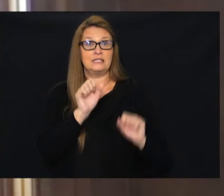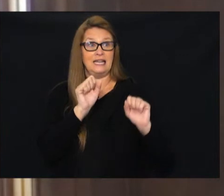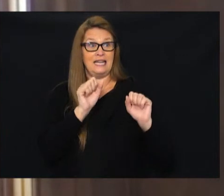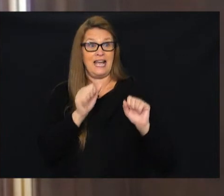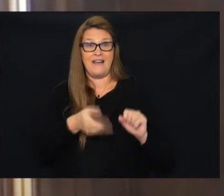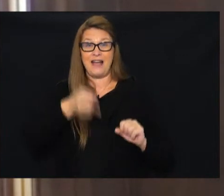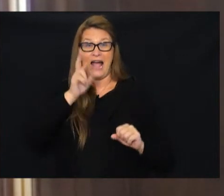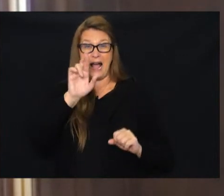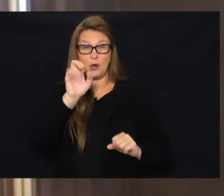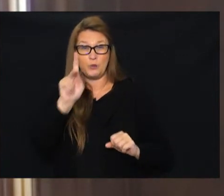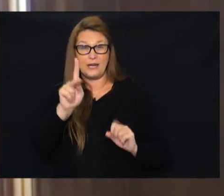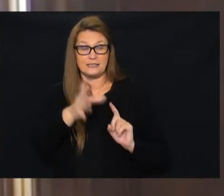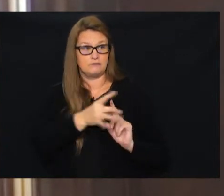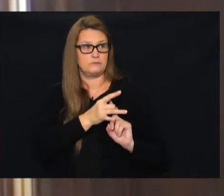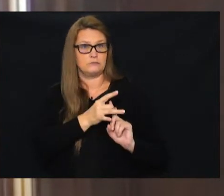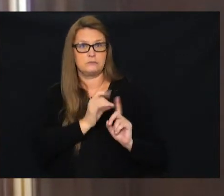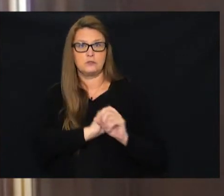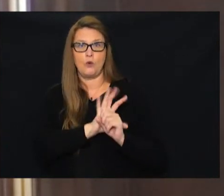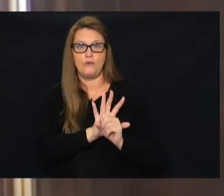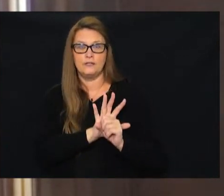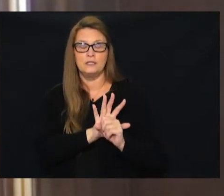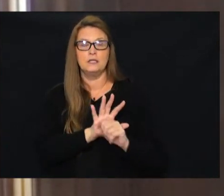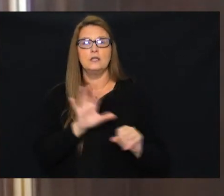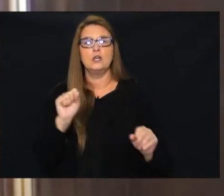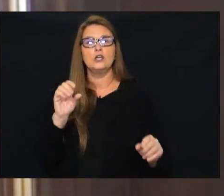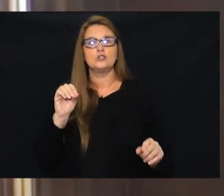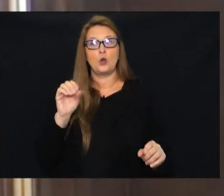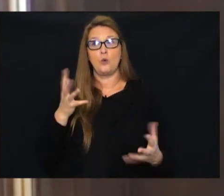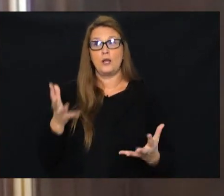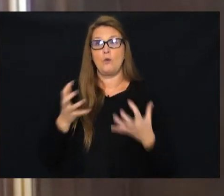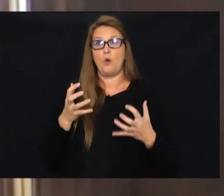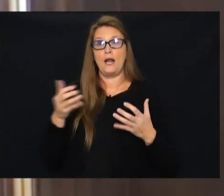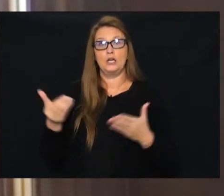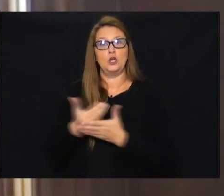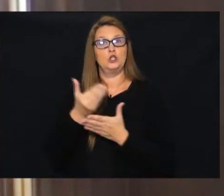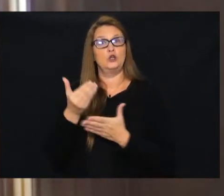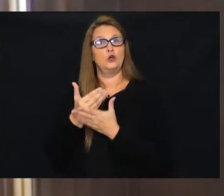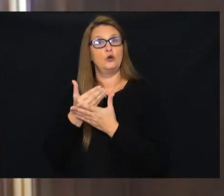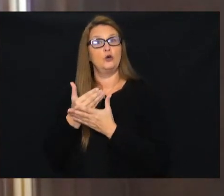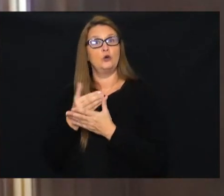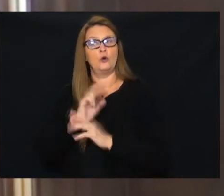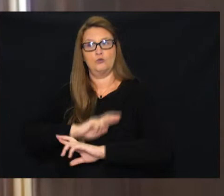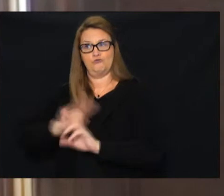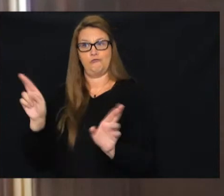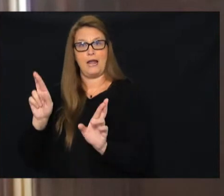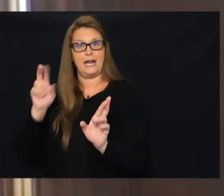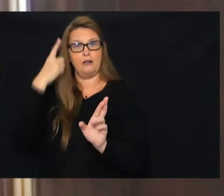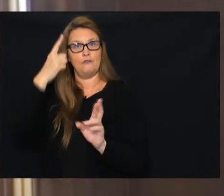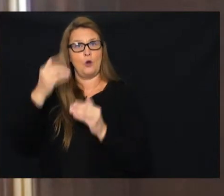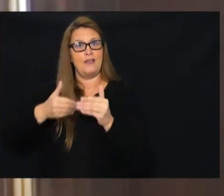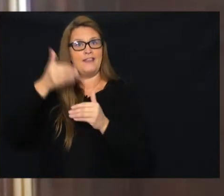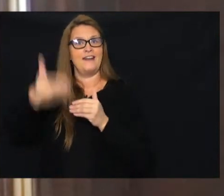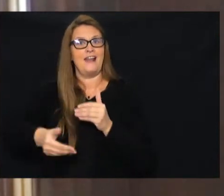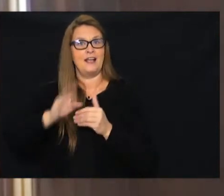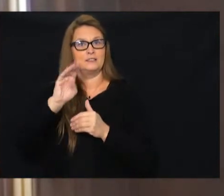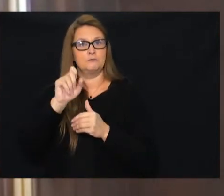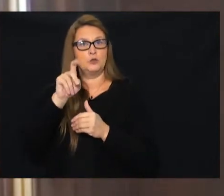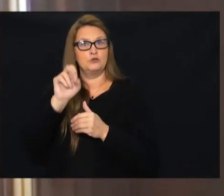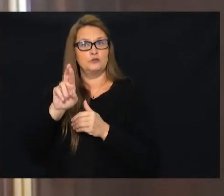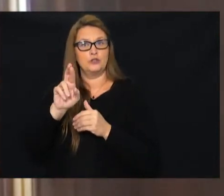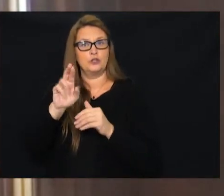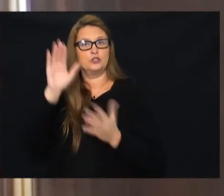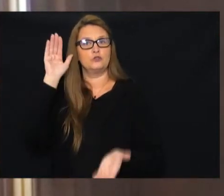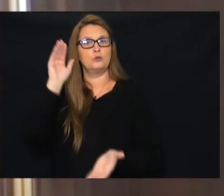of COVID-19, is we thought this could be an additional strategy, the next booster, to try to reduce